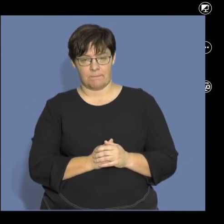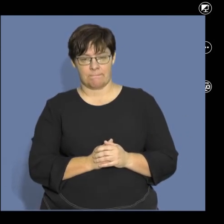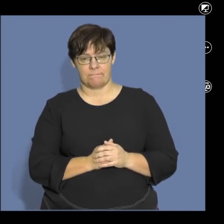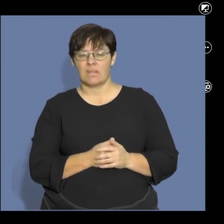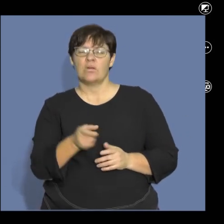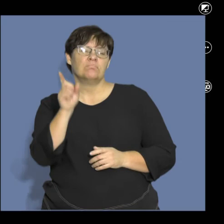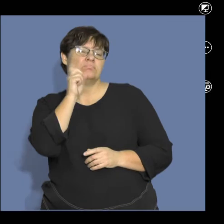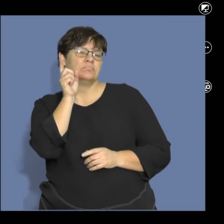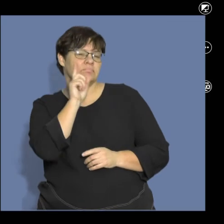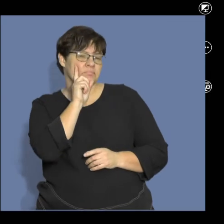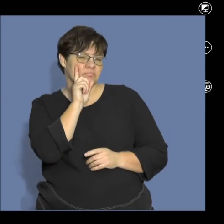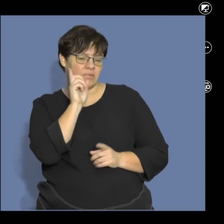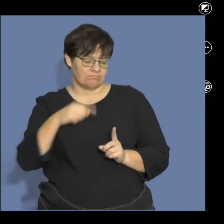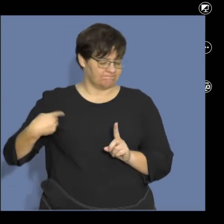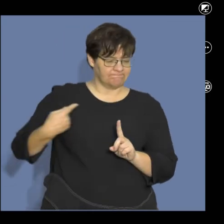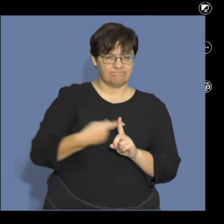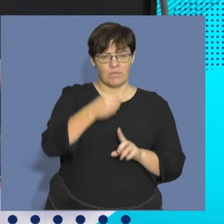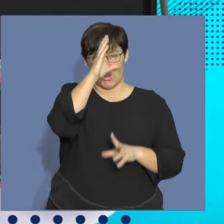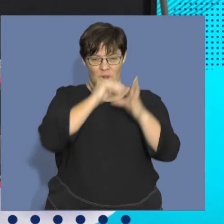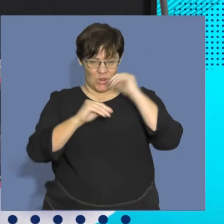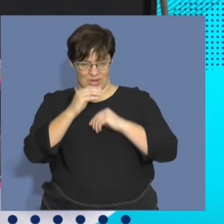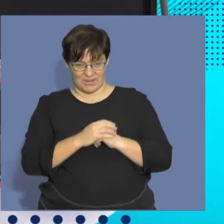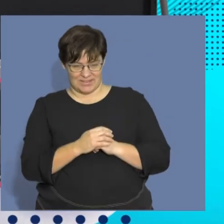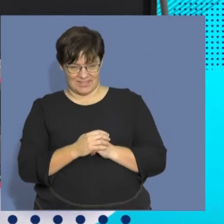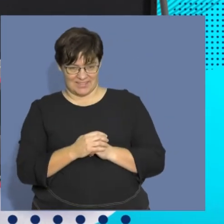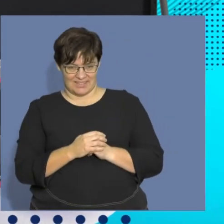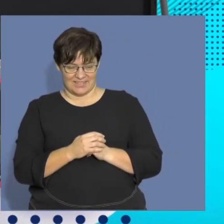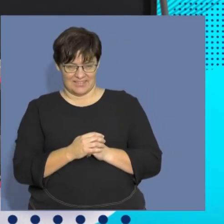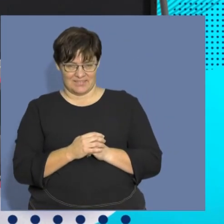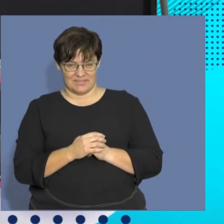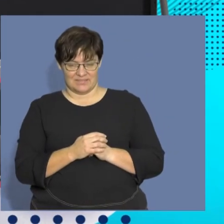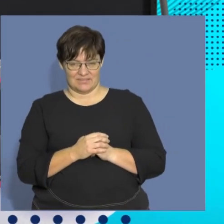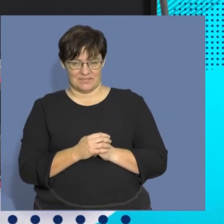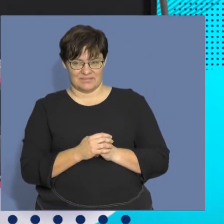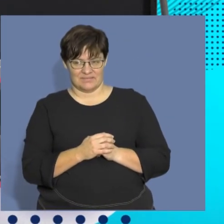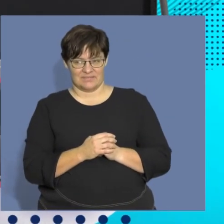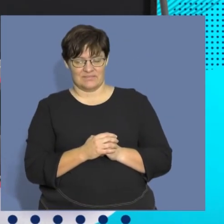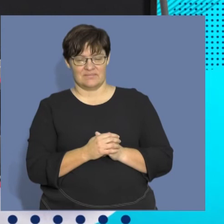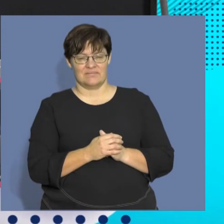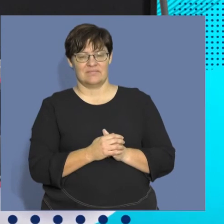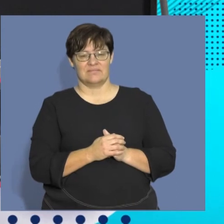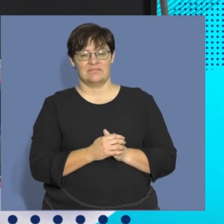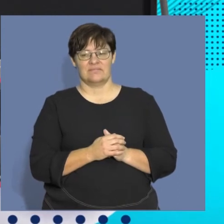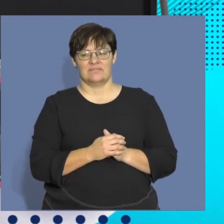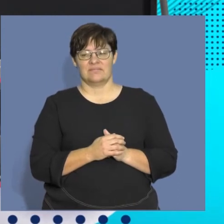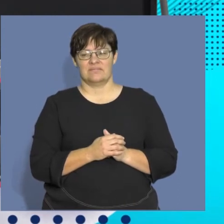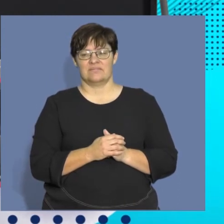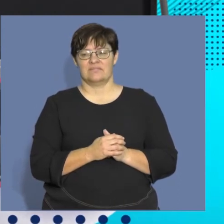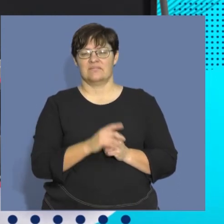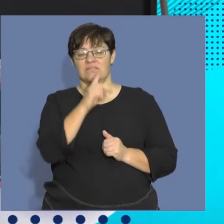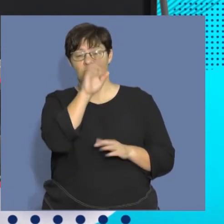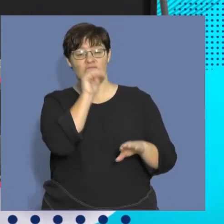Now, let's test what you have learned over the lesson that we've been dealing with right